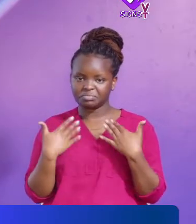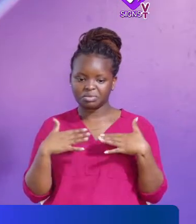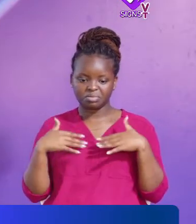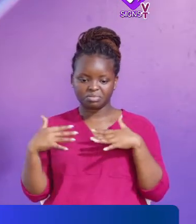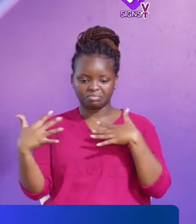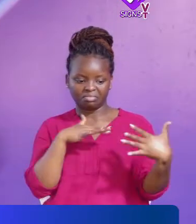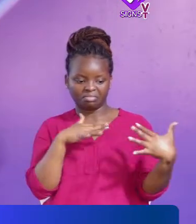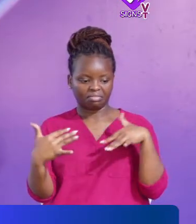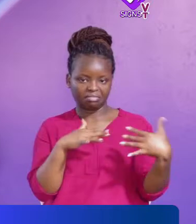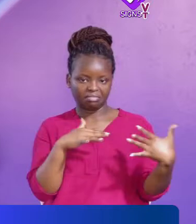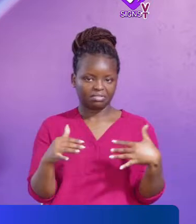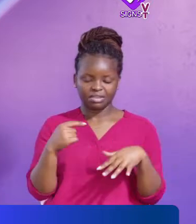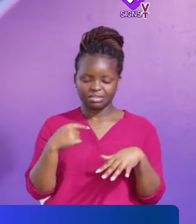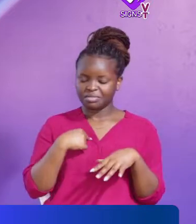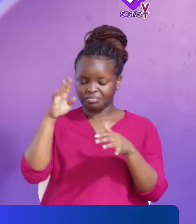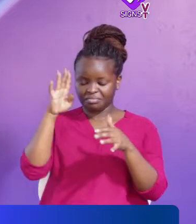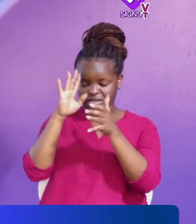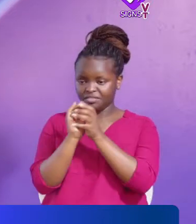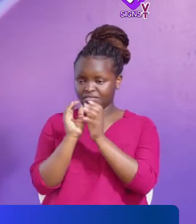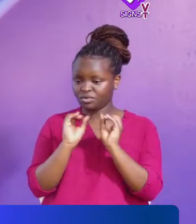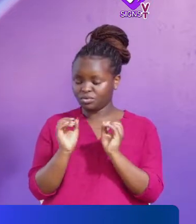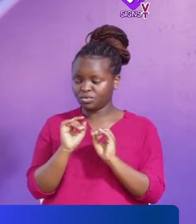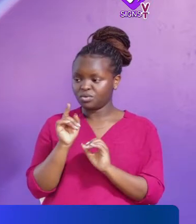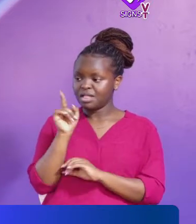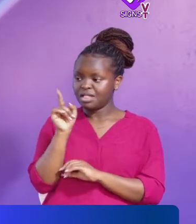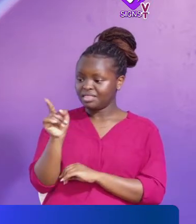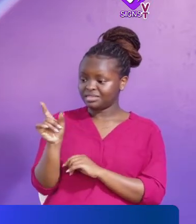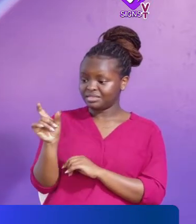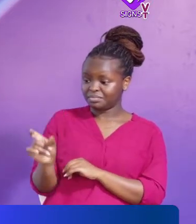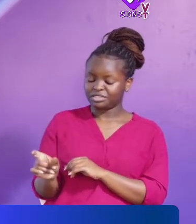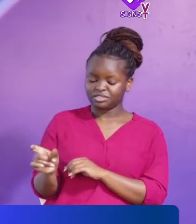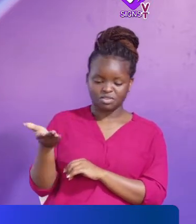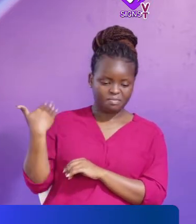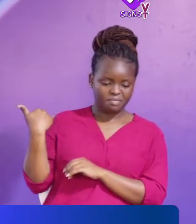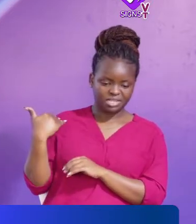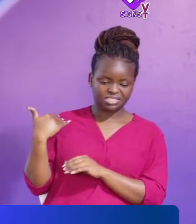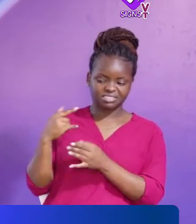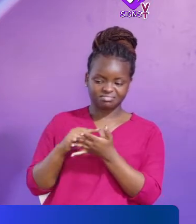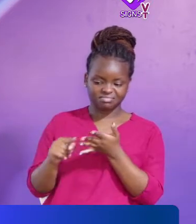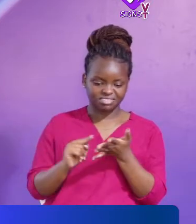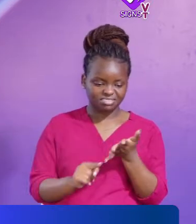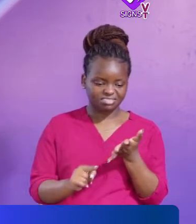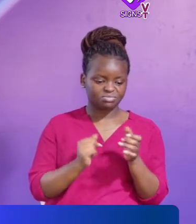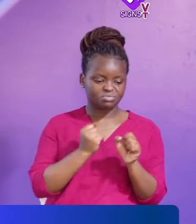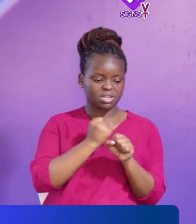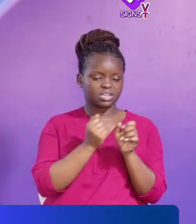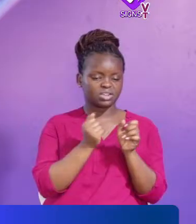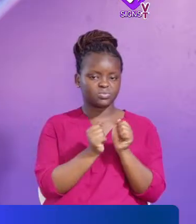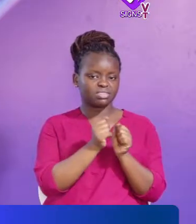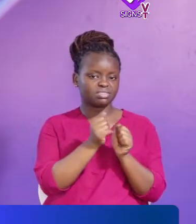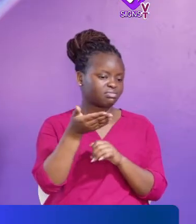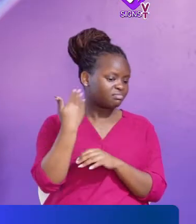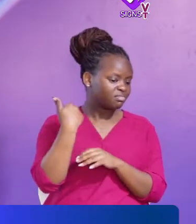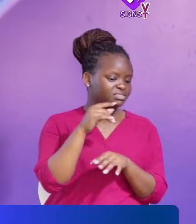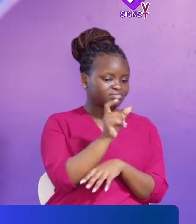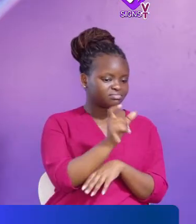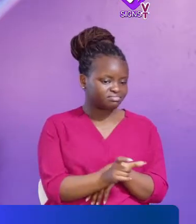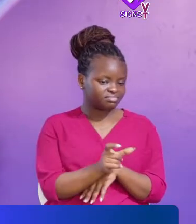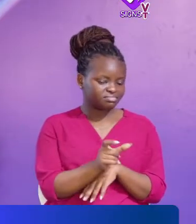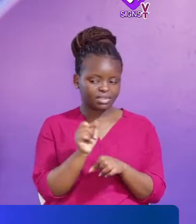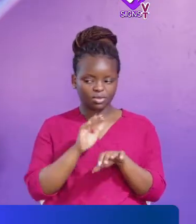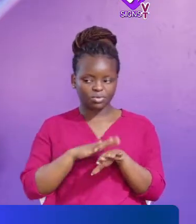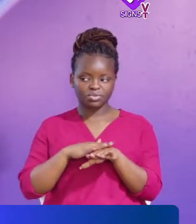don't even believe that you tell me so-and-so is a former this, was working with so-and-so, so they can be good president.